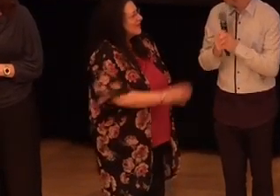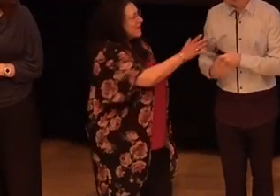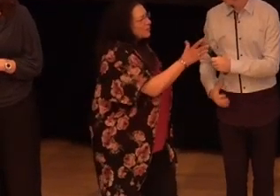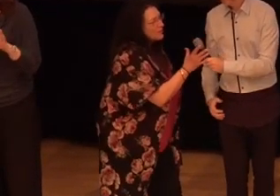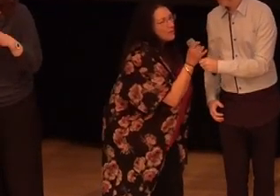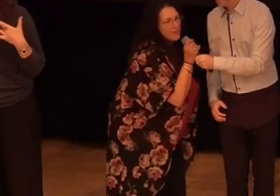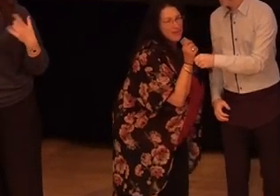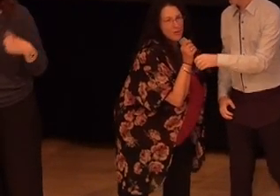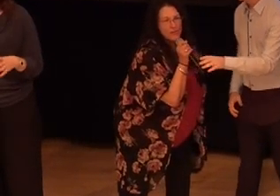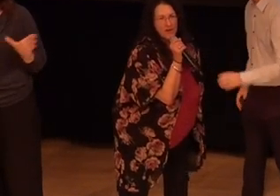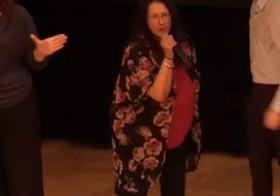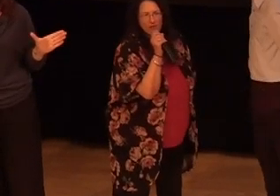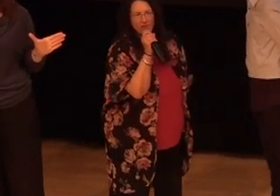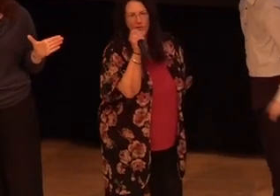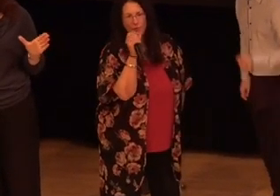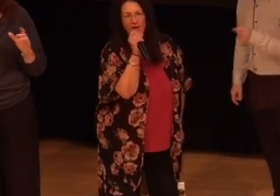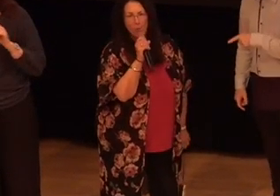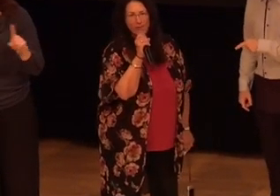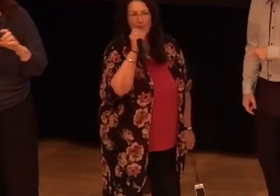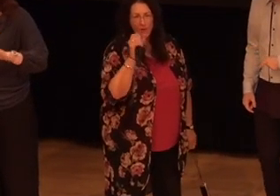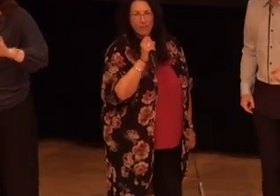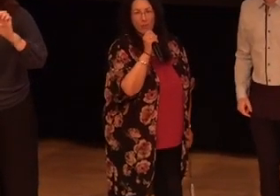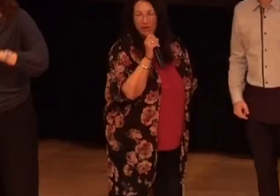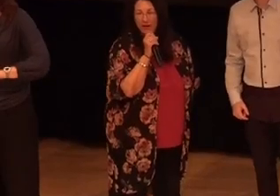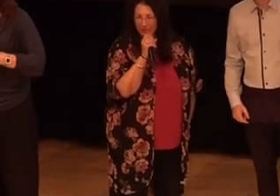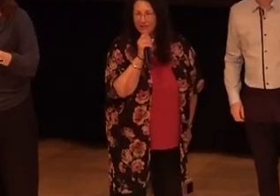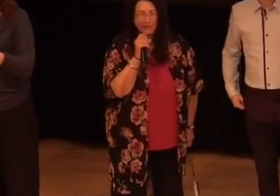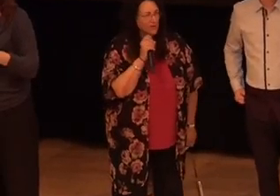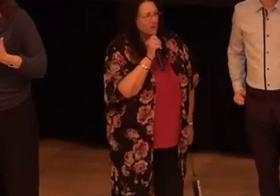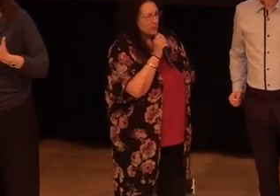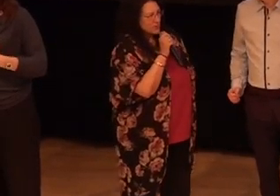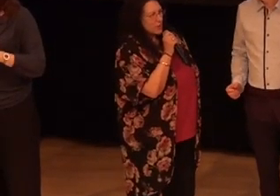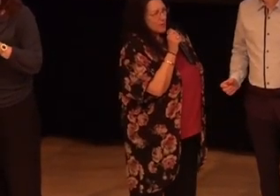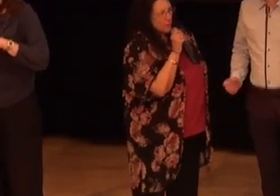events. And we're going to be sending you evaluations so you can help us frame the marketing. We're going to burn.